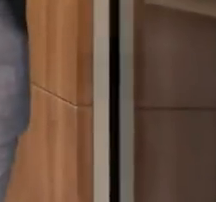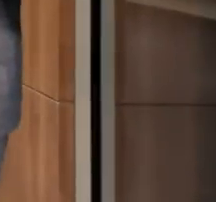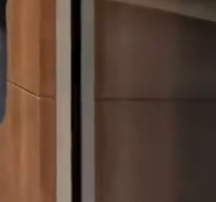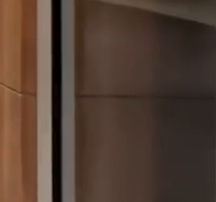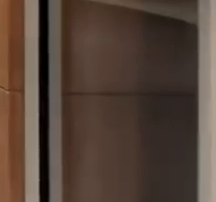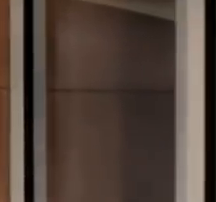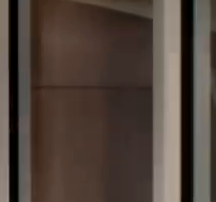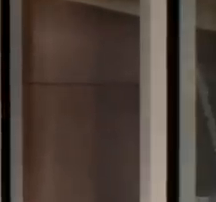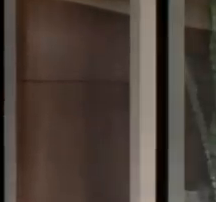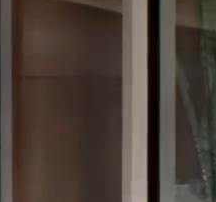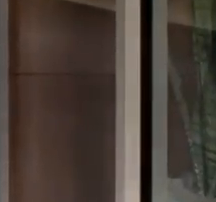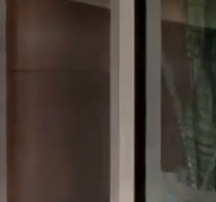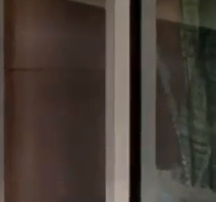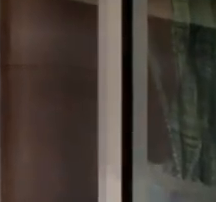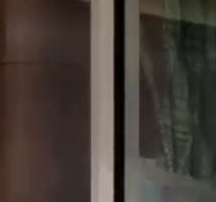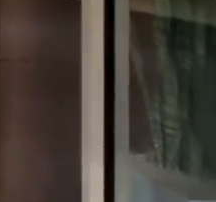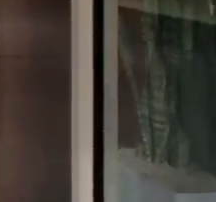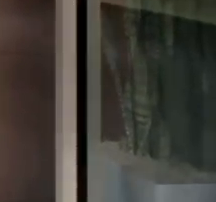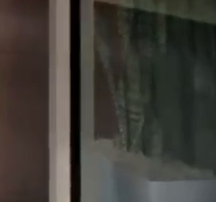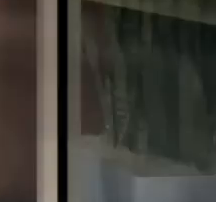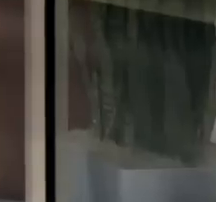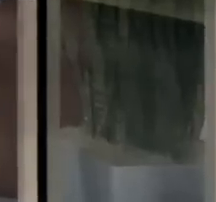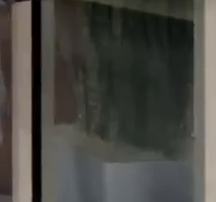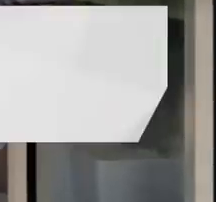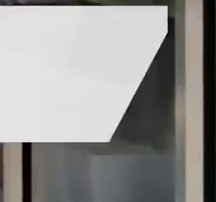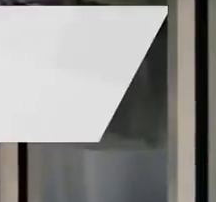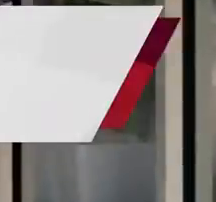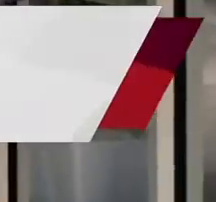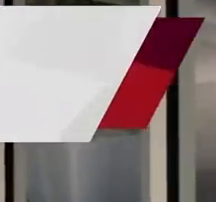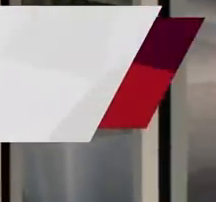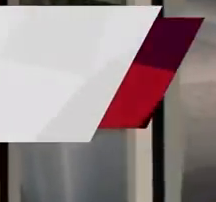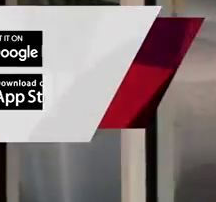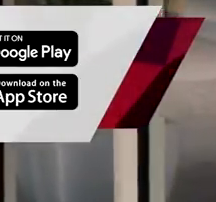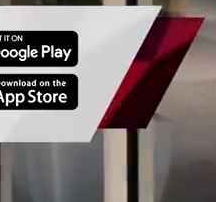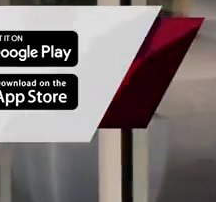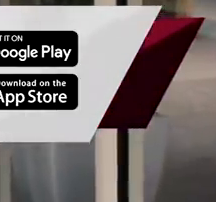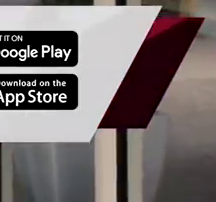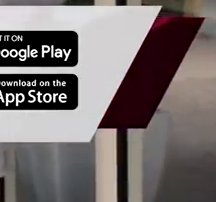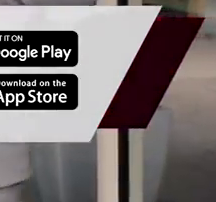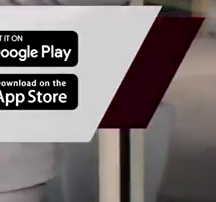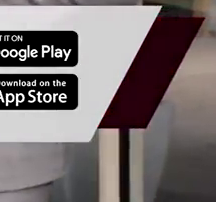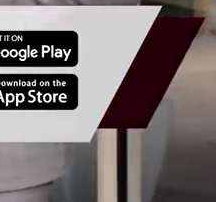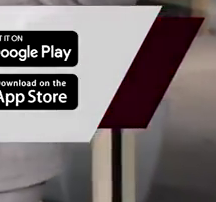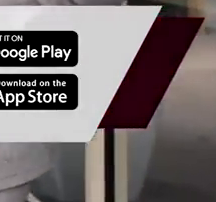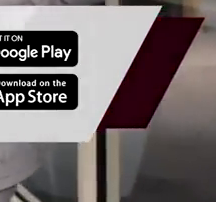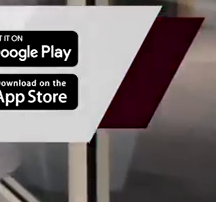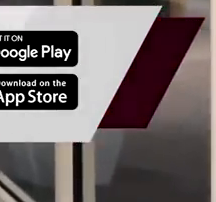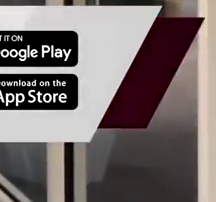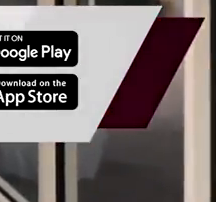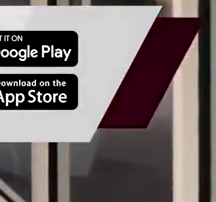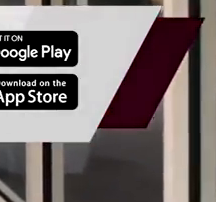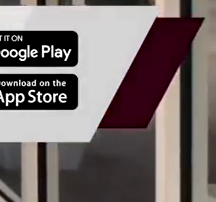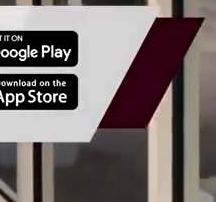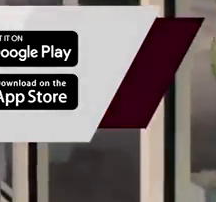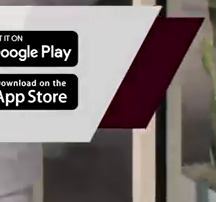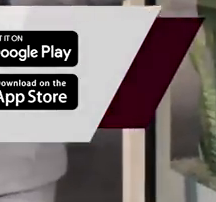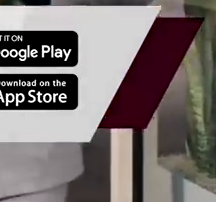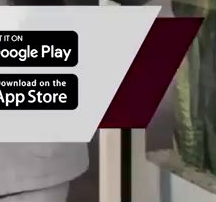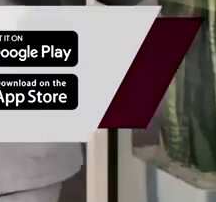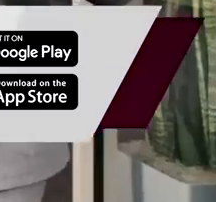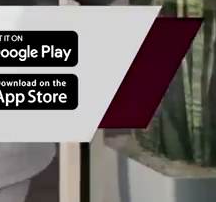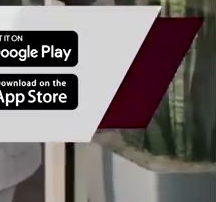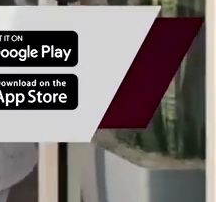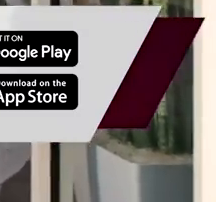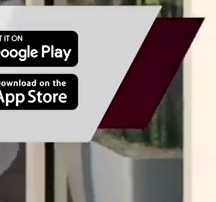There's so much taking place here on the Avenue, and we hope that you're staying connected. For more information, join us on FlockNote, Facebook, Instagram, and